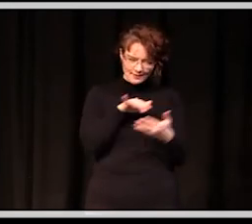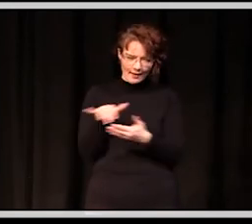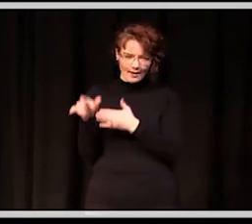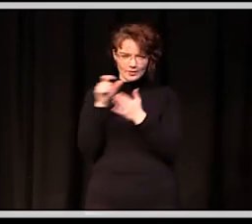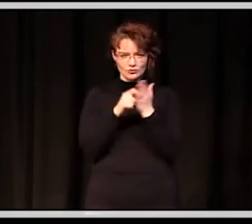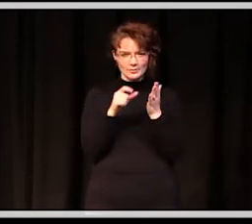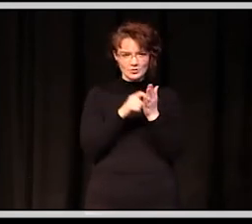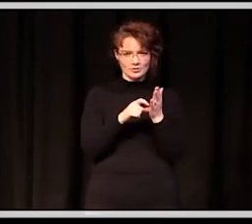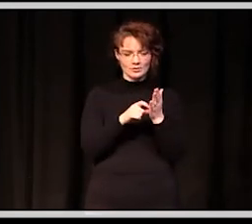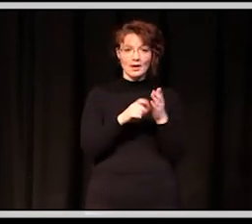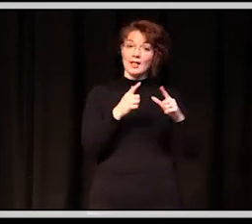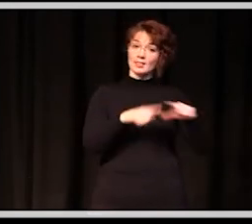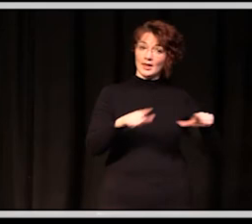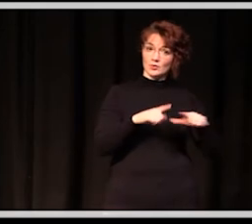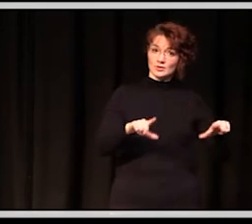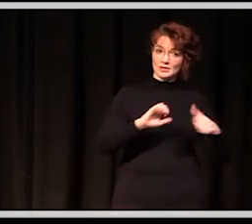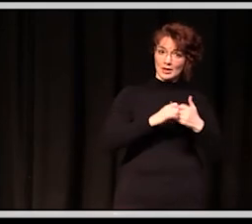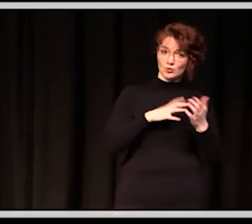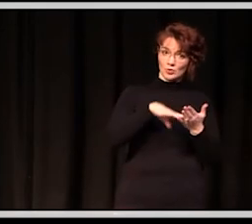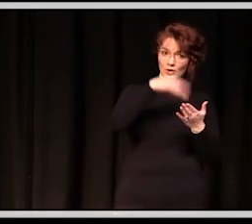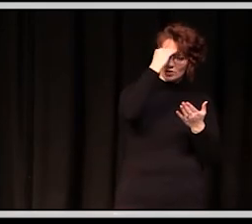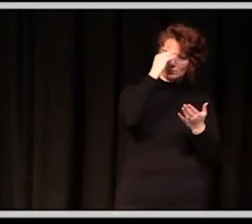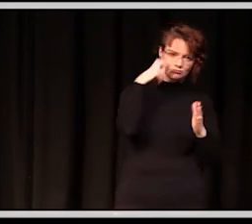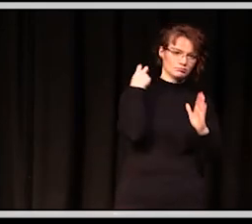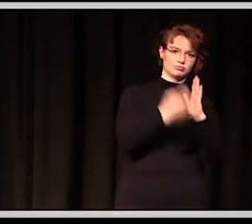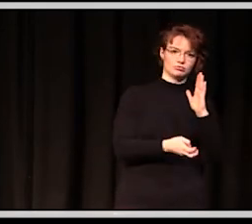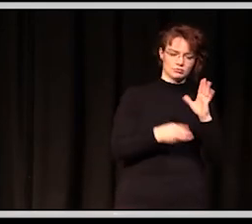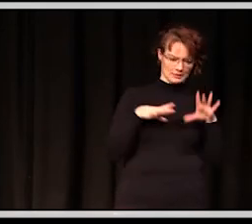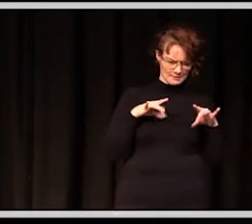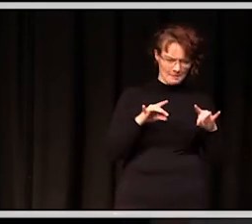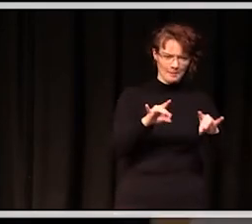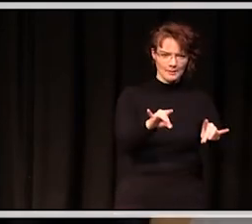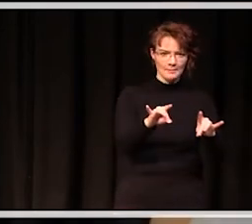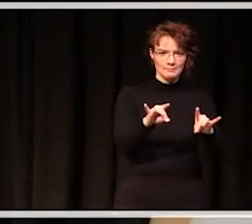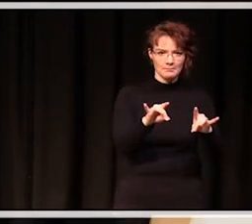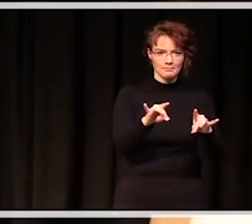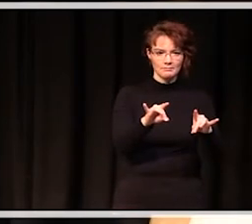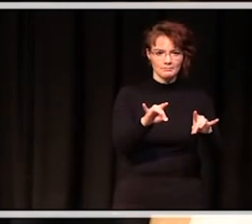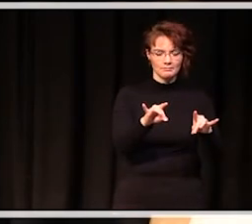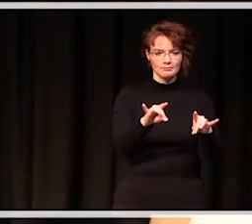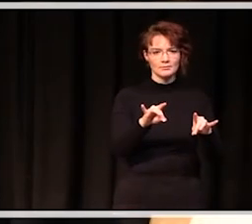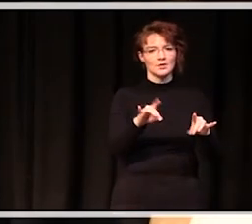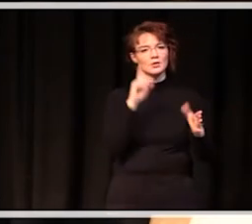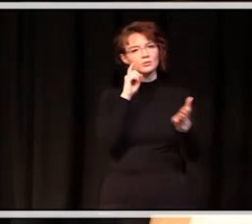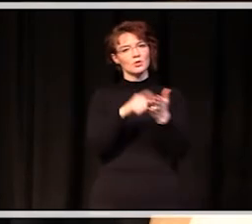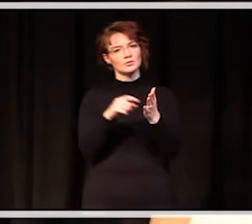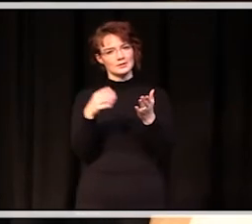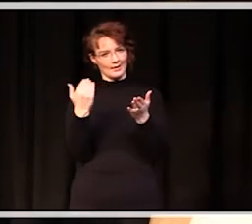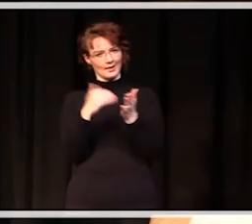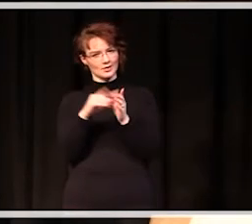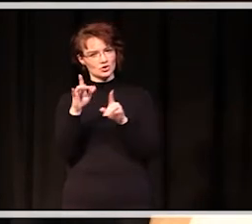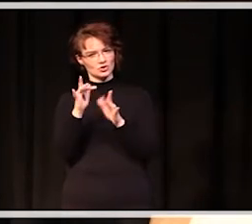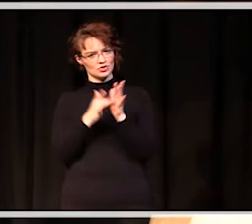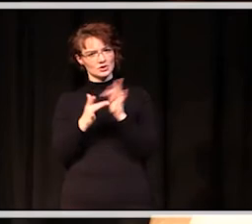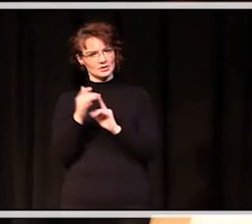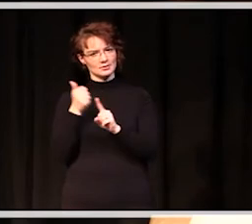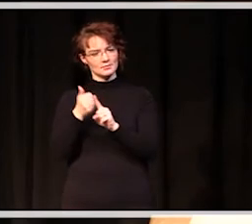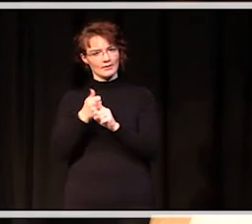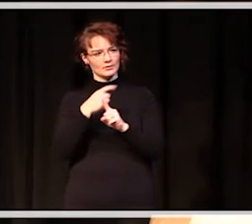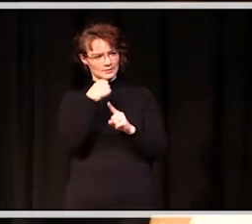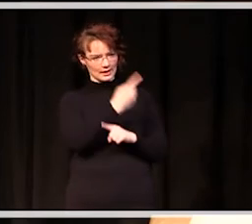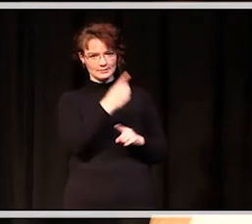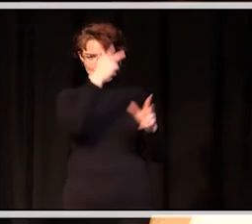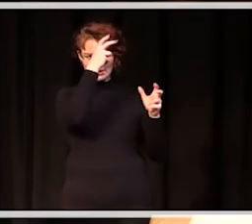know, you learn language by immersing yourself in it. And notice again that when Jesus, who says to